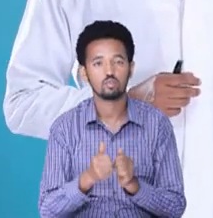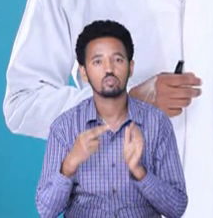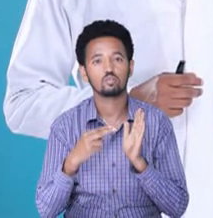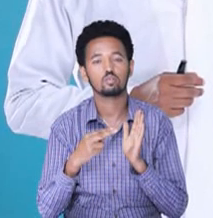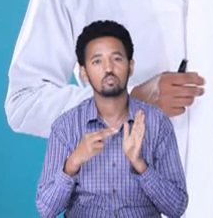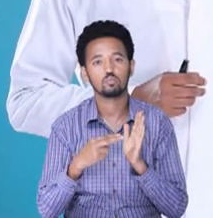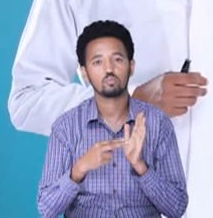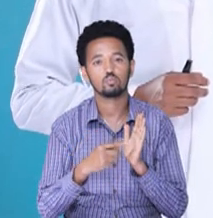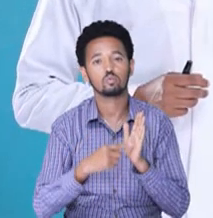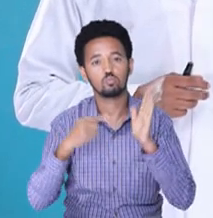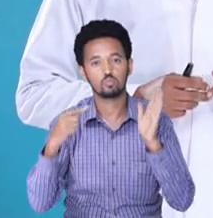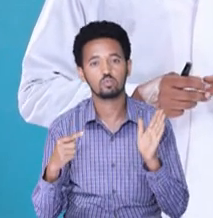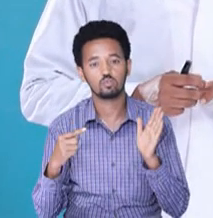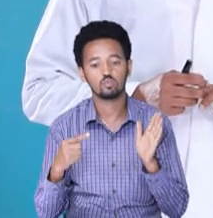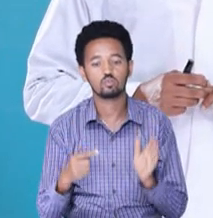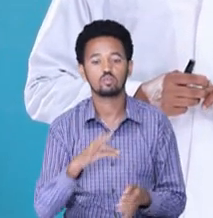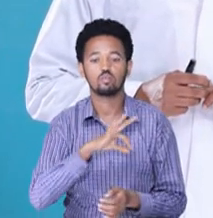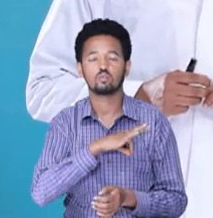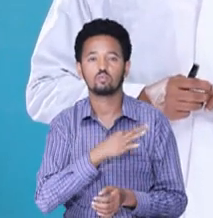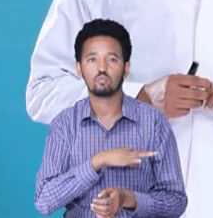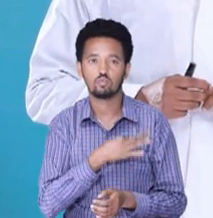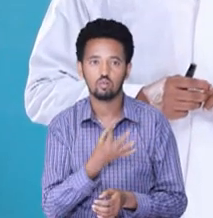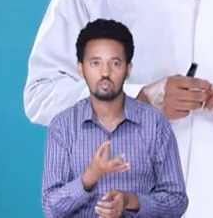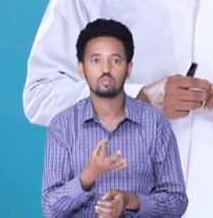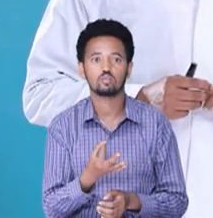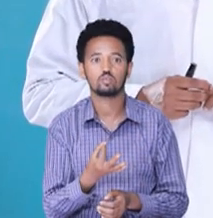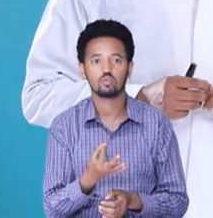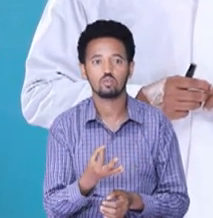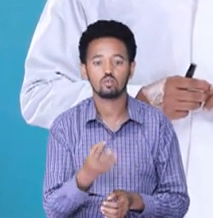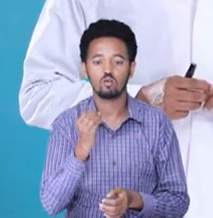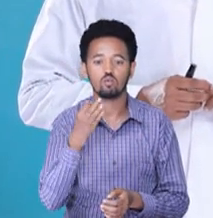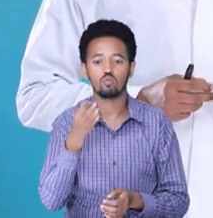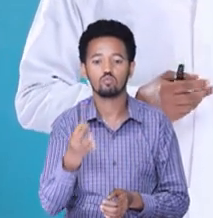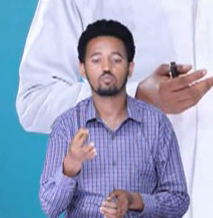subtopic The French Revolution.